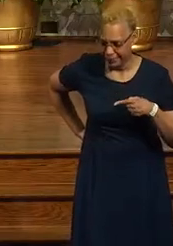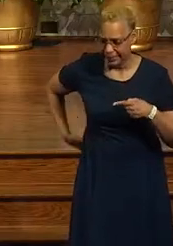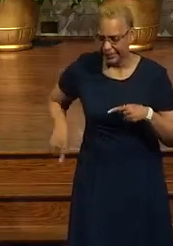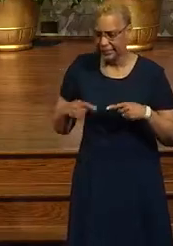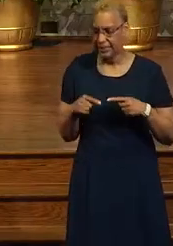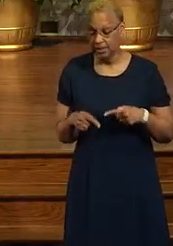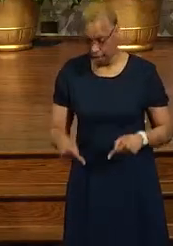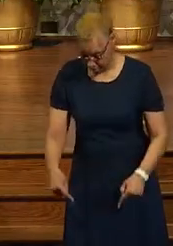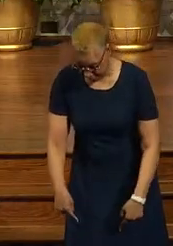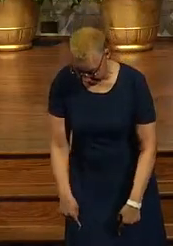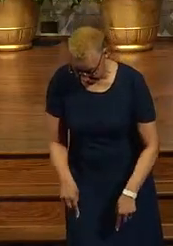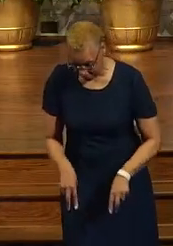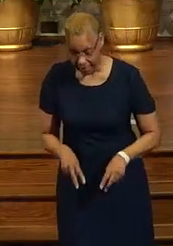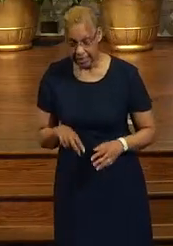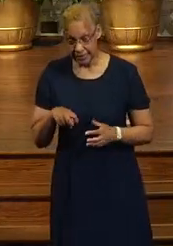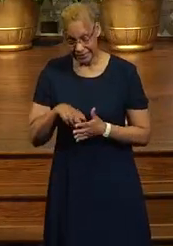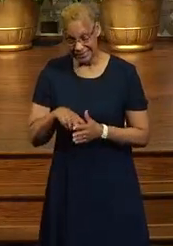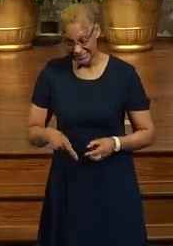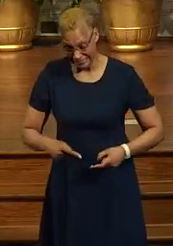Knee pains?